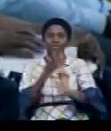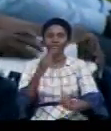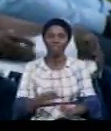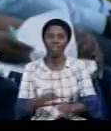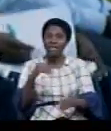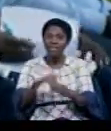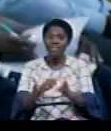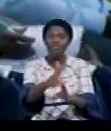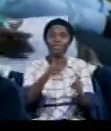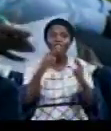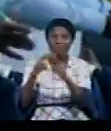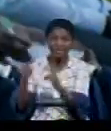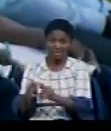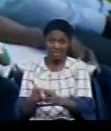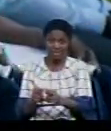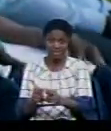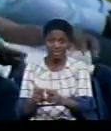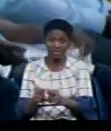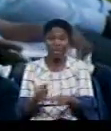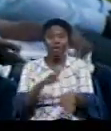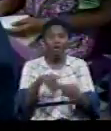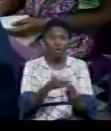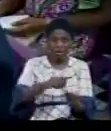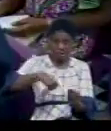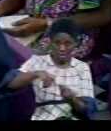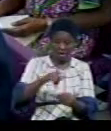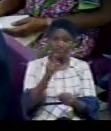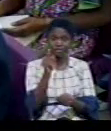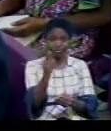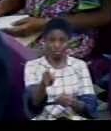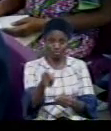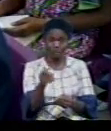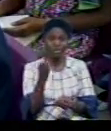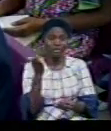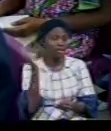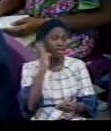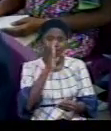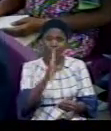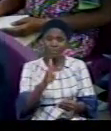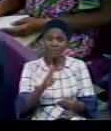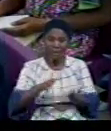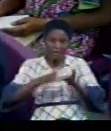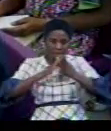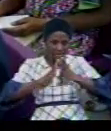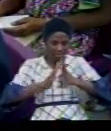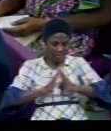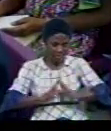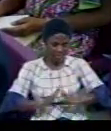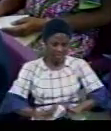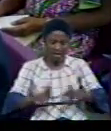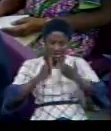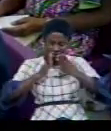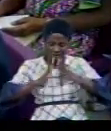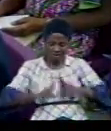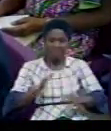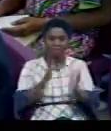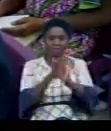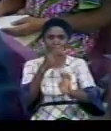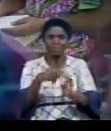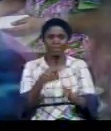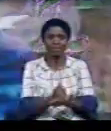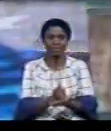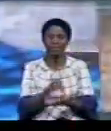your village, all around you, there will be a calm. In